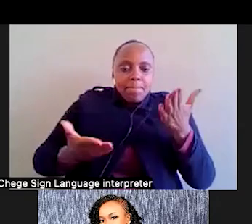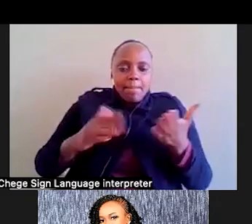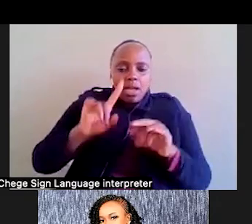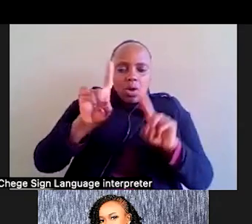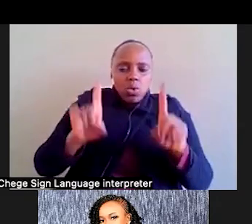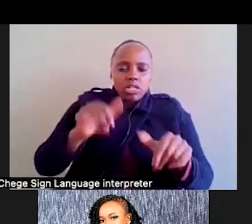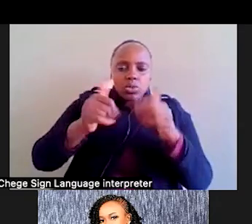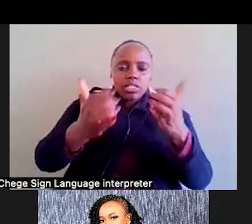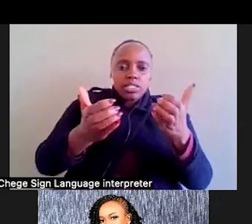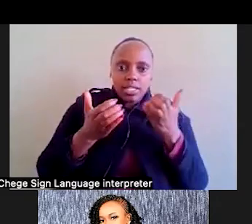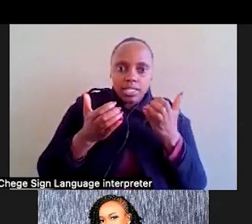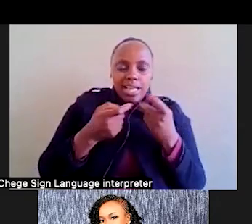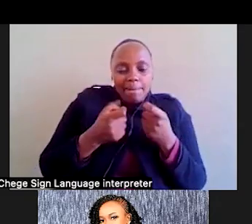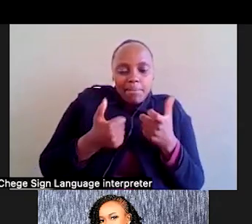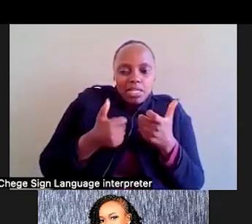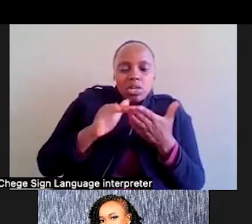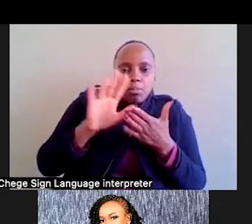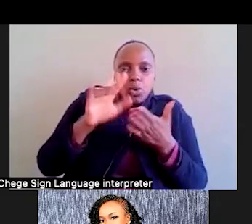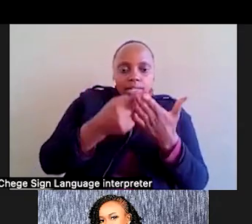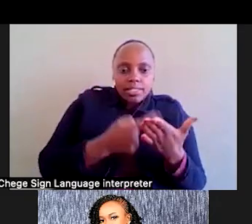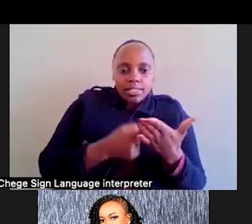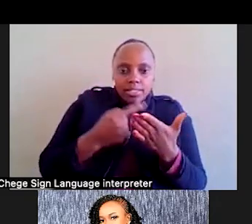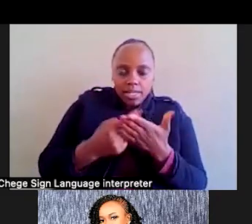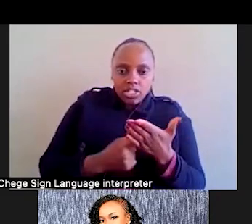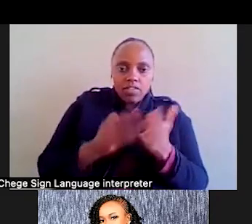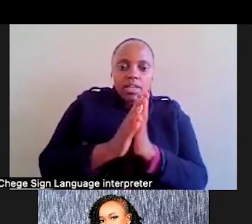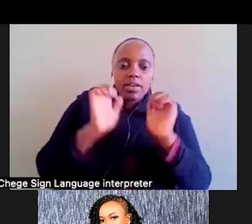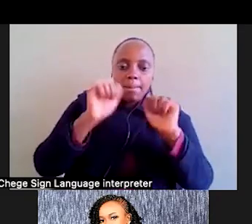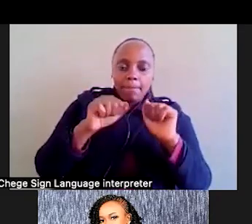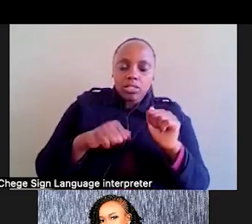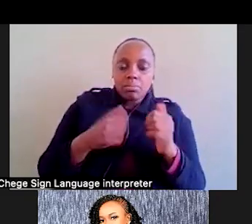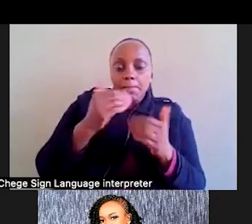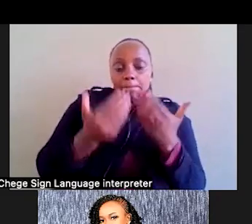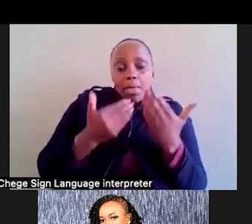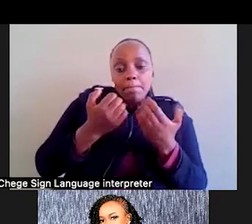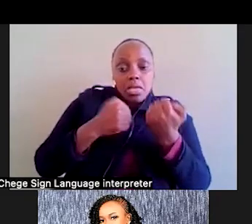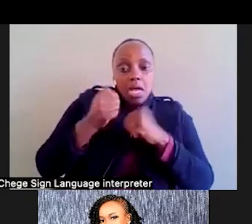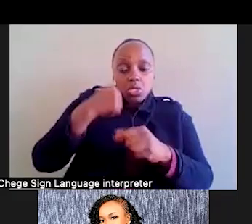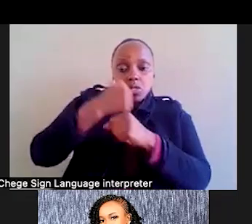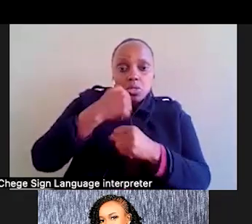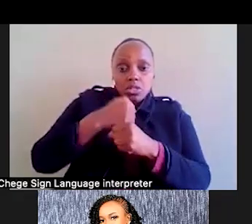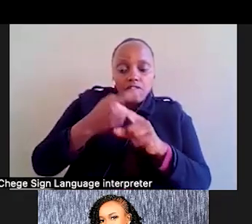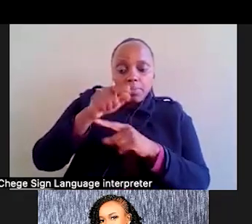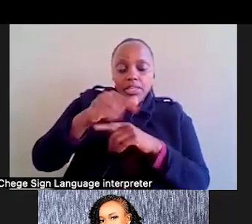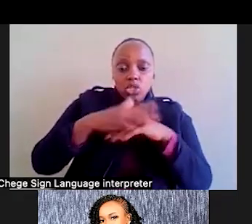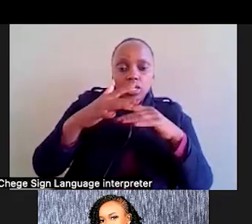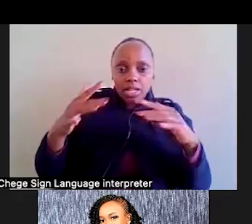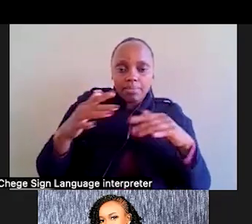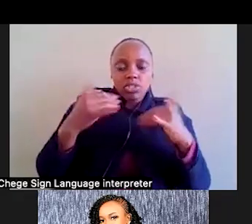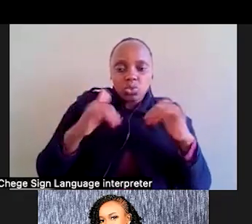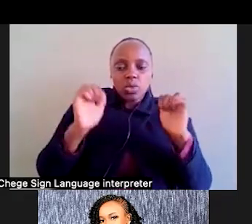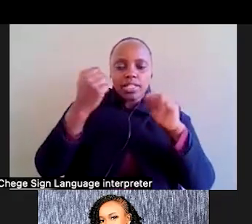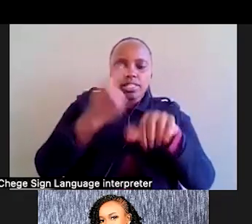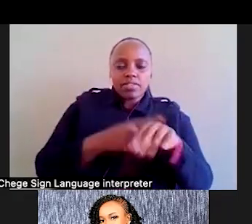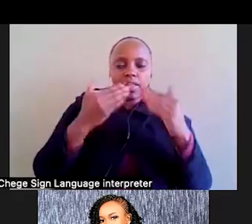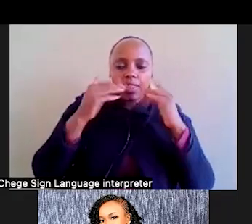that needs a bit of more discussion, and we could probably pick it up from this webinar in the interest of time. Thank you